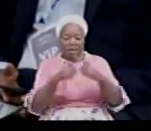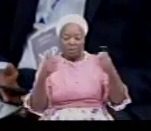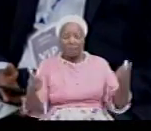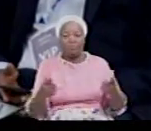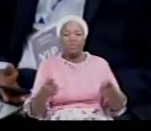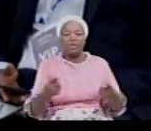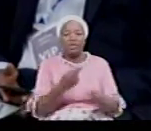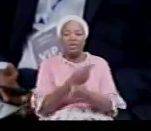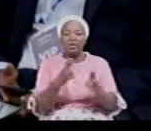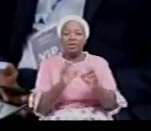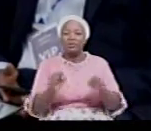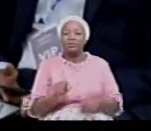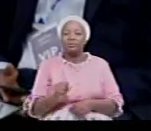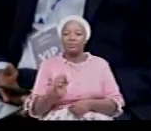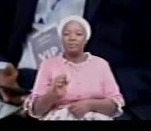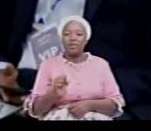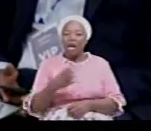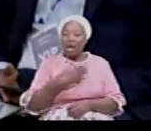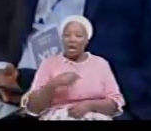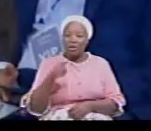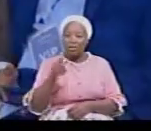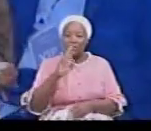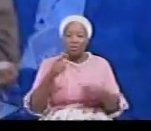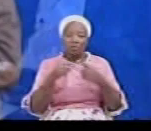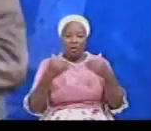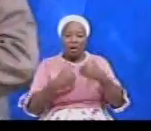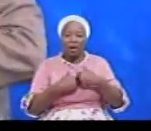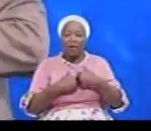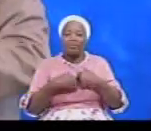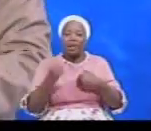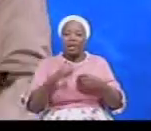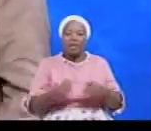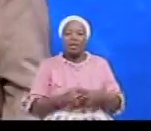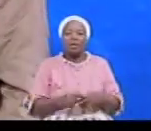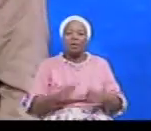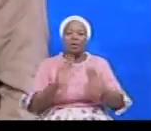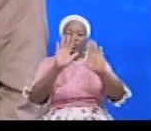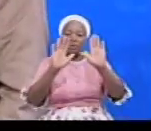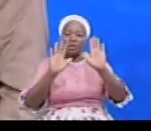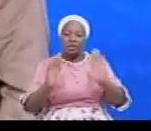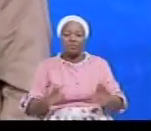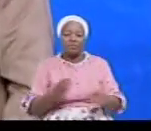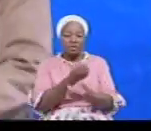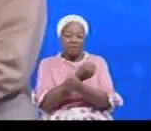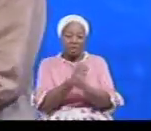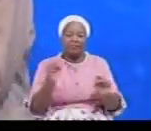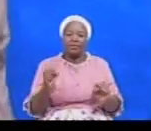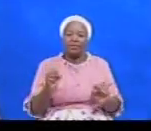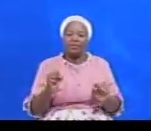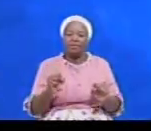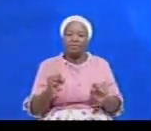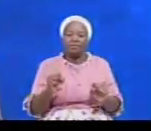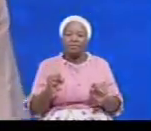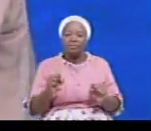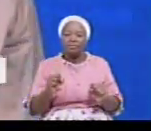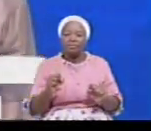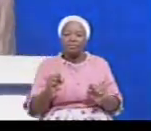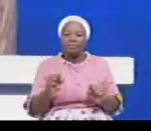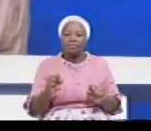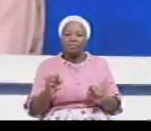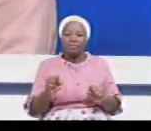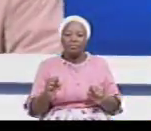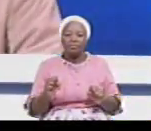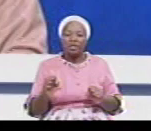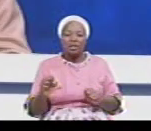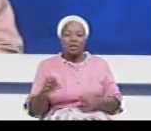redemption. And you're going to have a gracious salvation. It tells us in verse